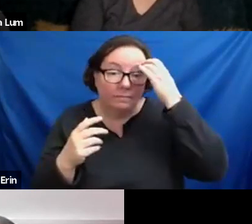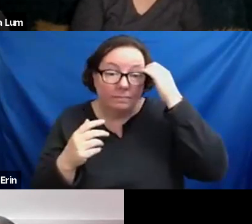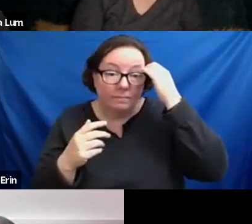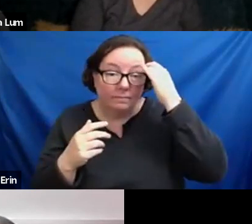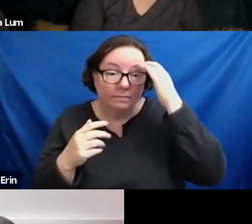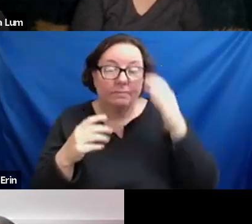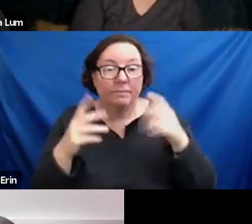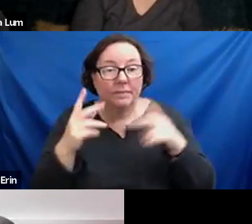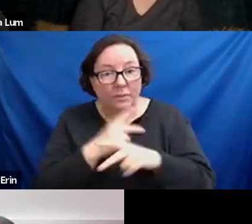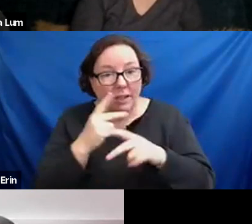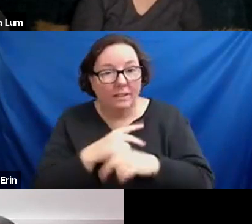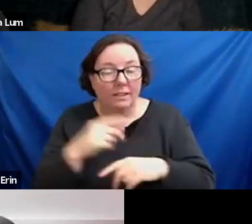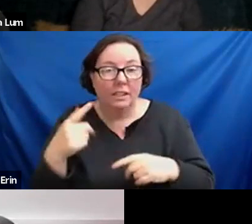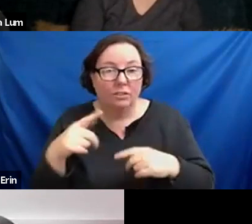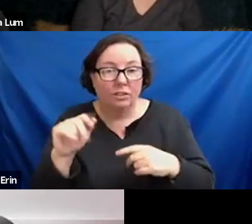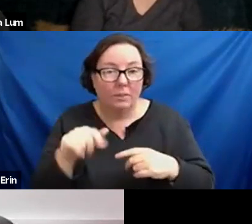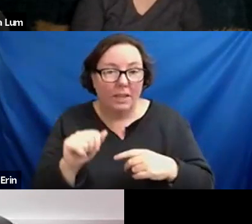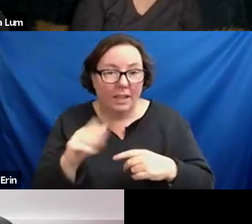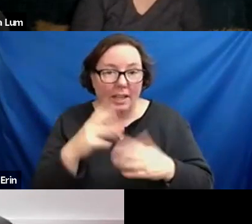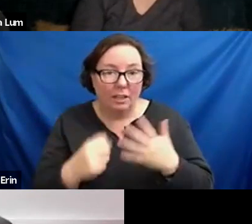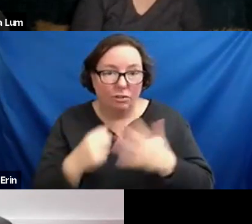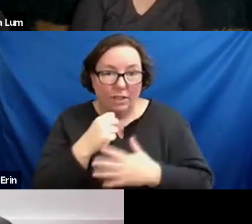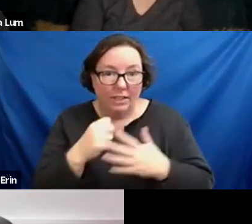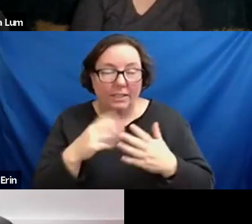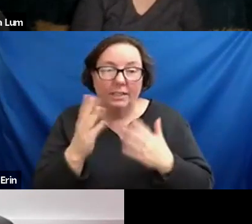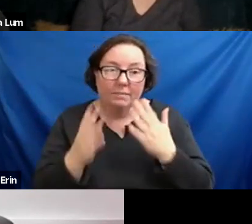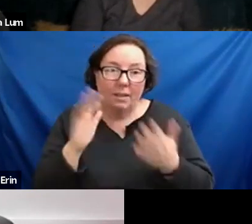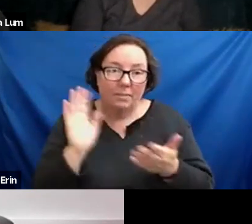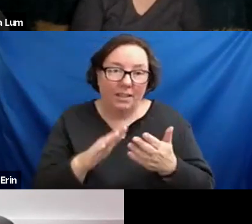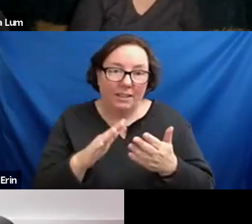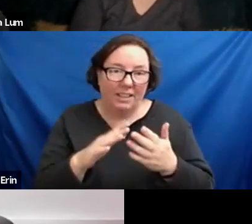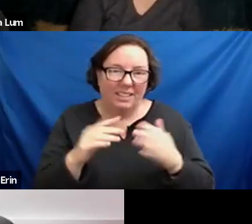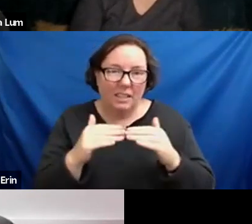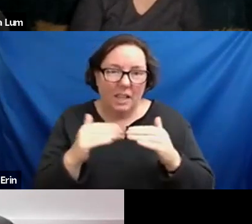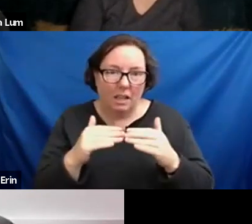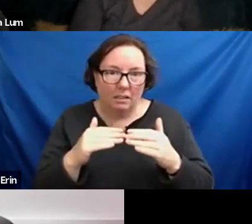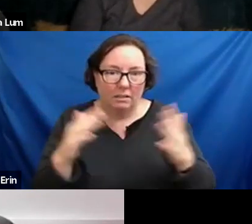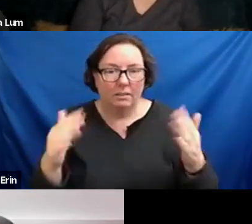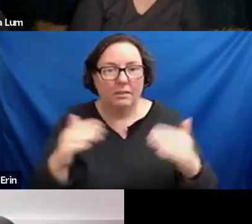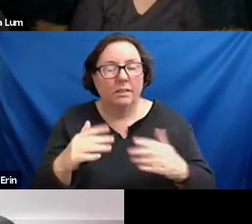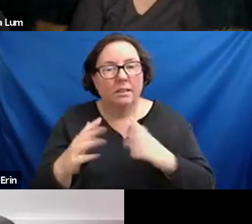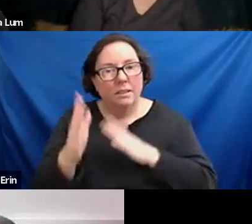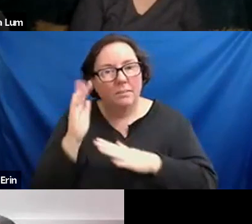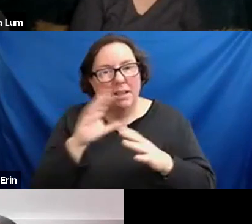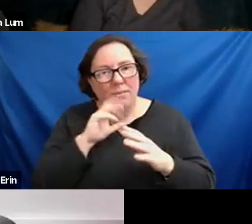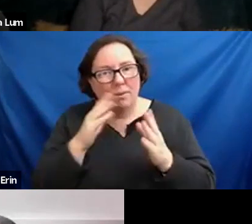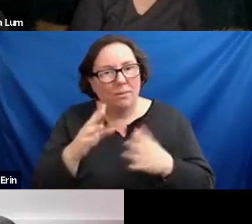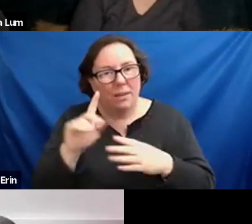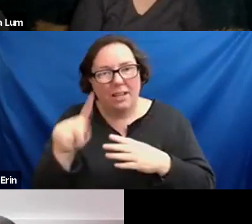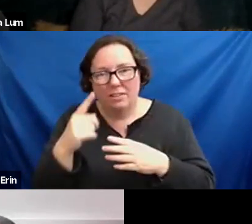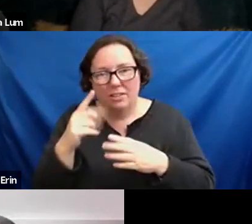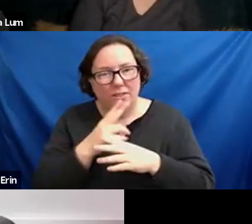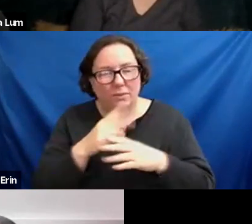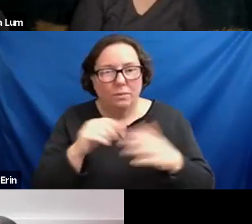in calculating GPA averages and ranking. Maybe there would be less ties that way. 3, go back to the old ways and just use